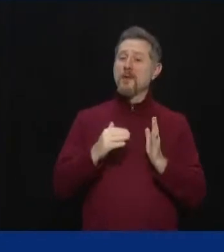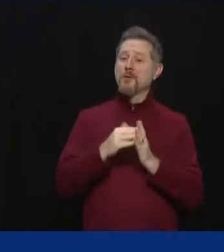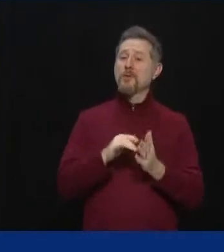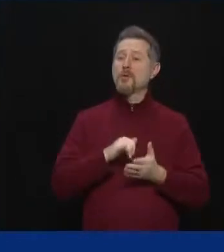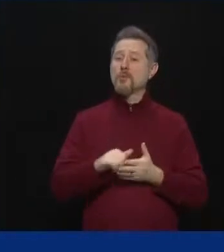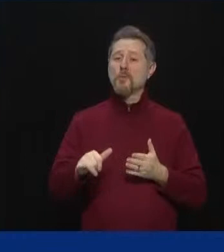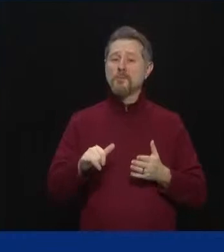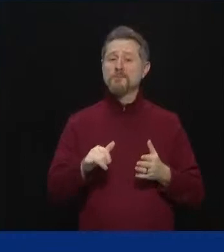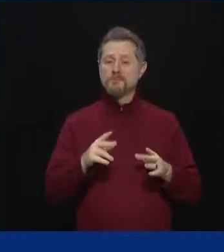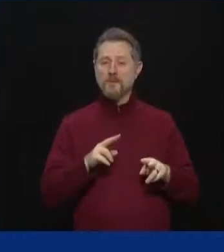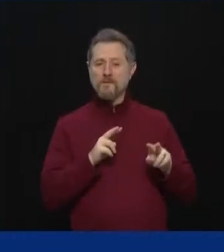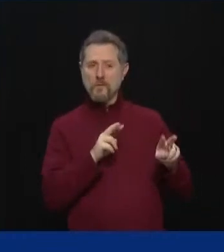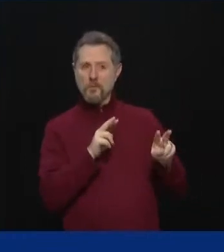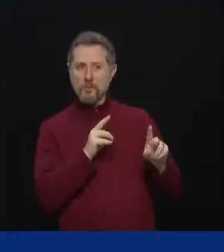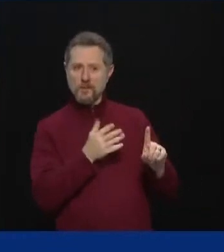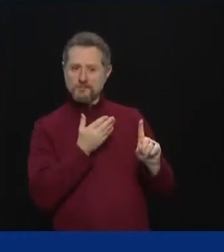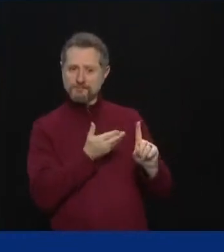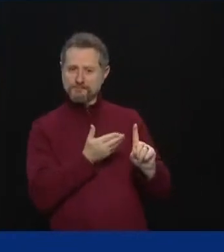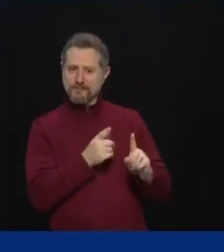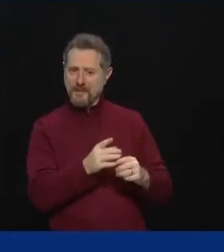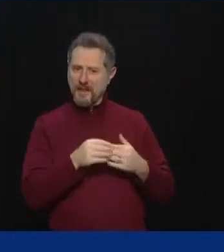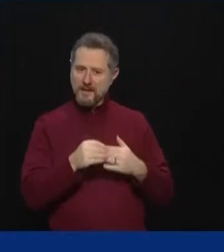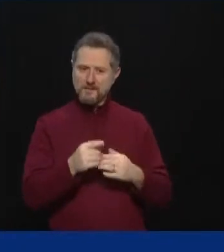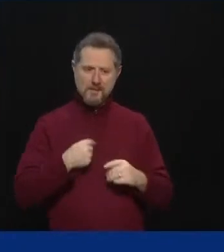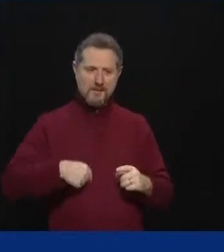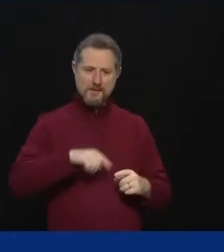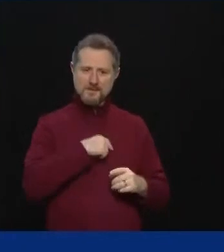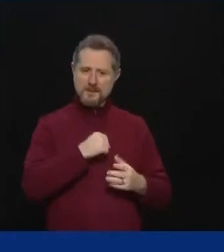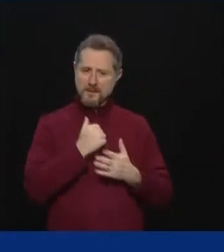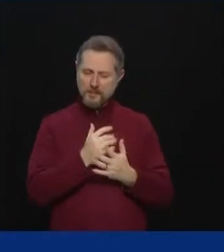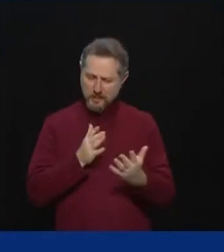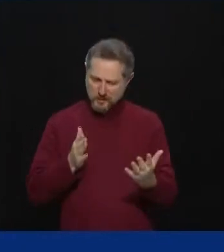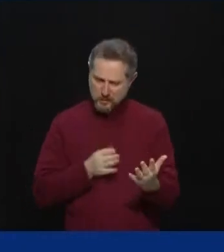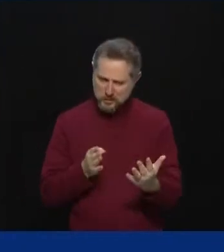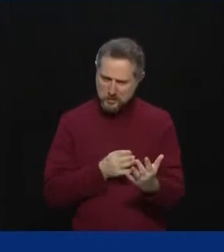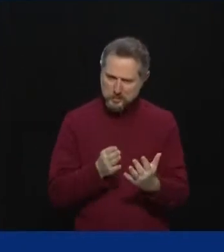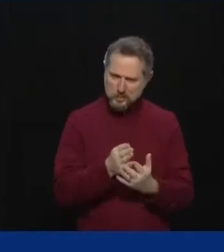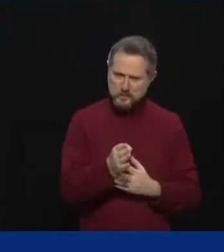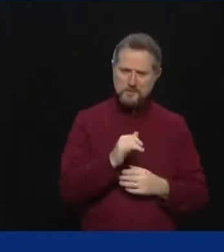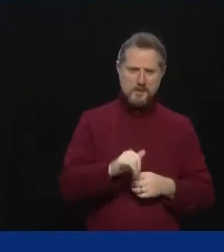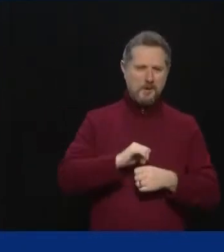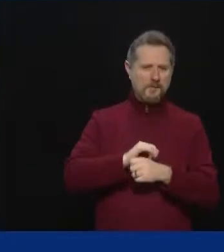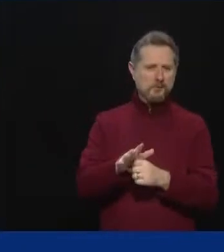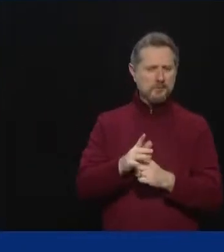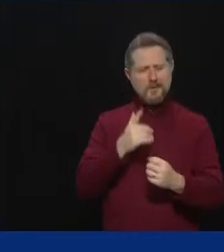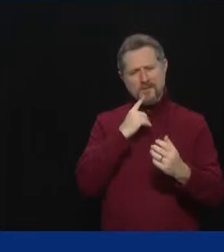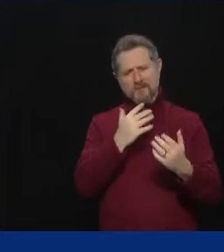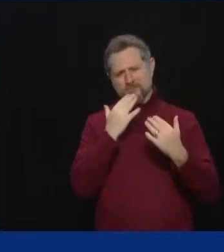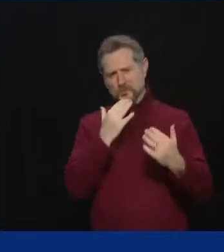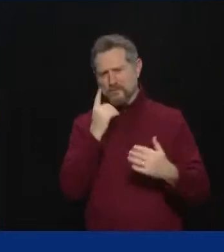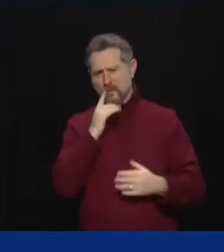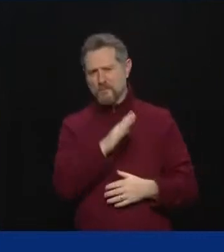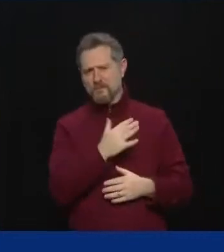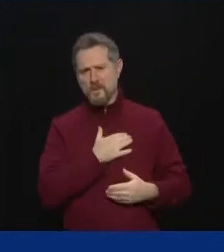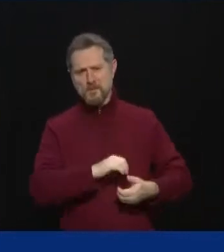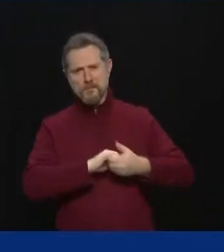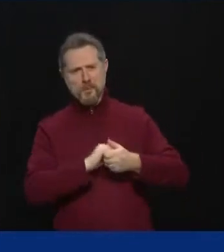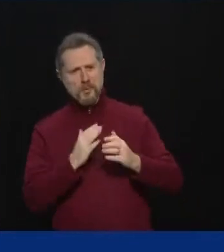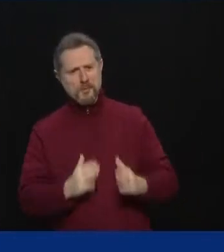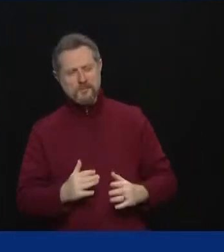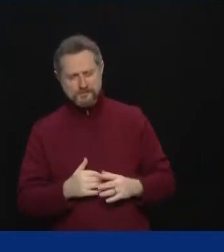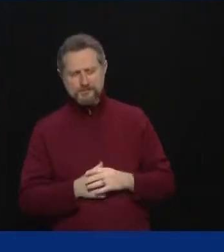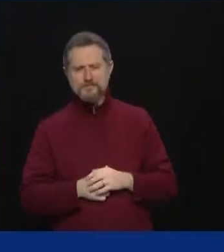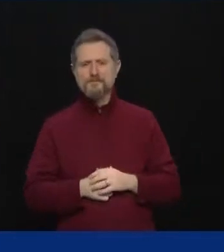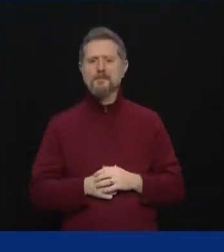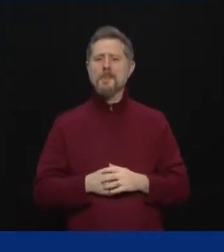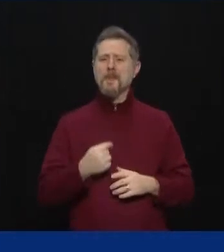for the guidance to help us navigate through these turbulent waters. So great to have you as a partner, and put an exclamation point on every point